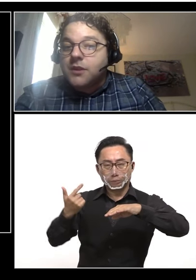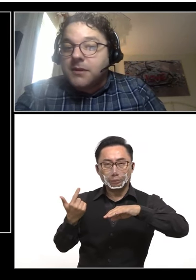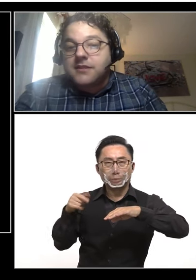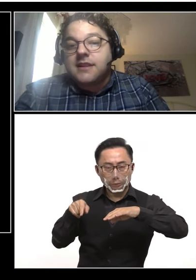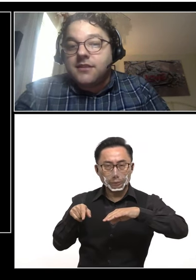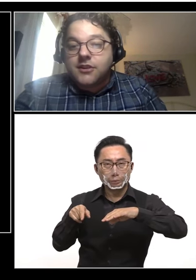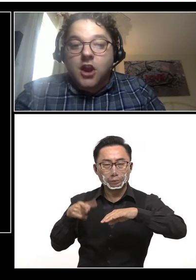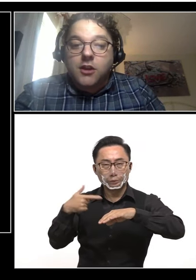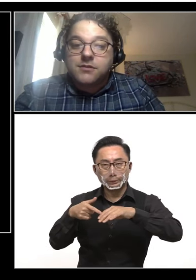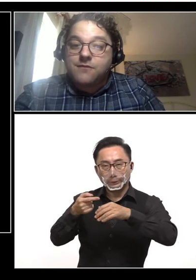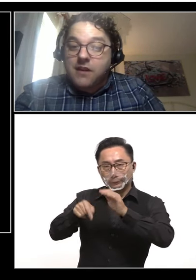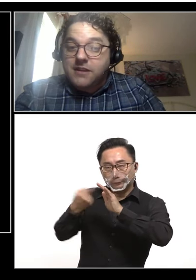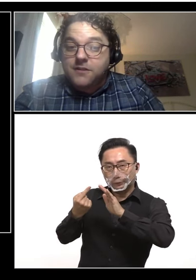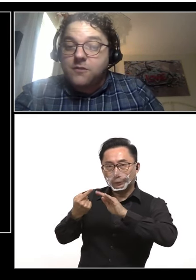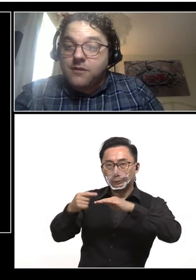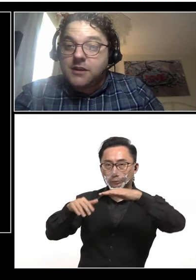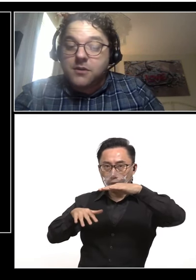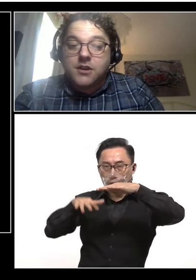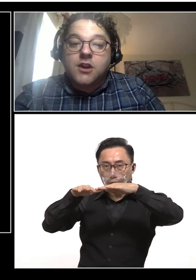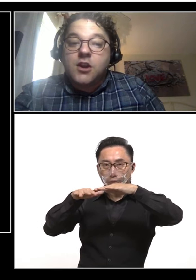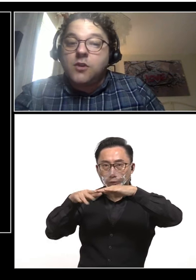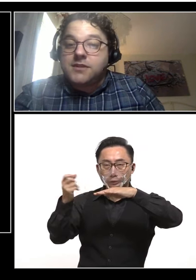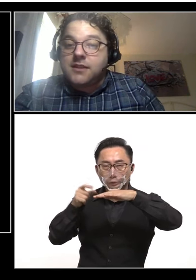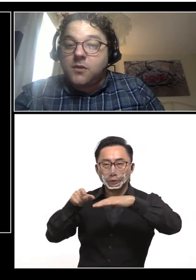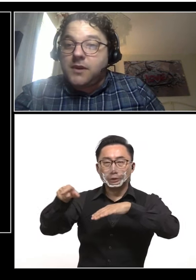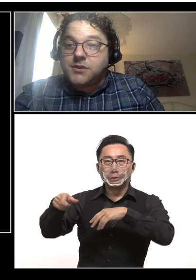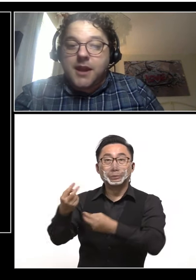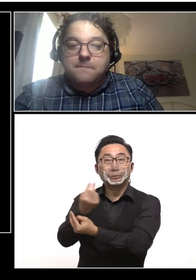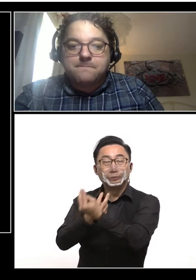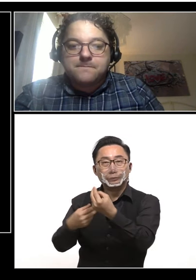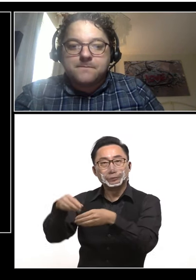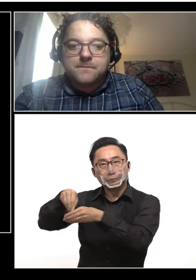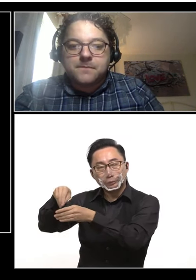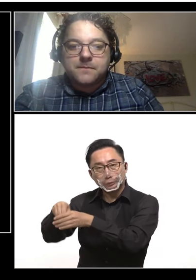schools, community centres and homes is very difficult for anyone who is in a wheelchair.